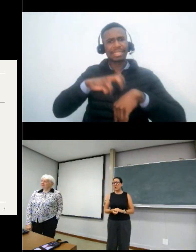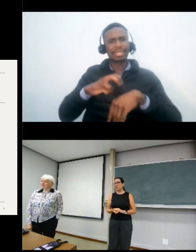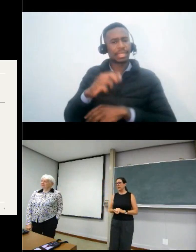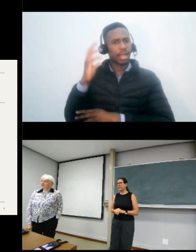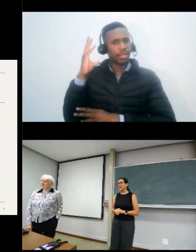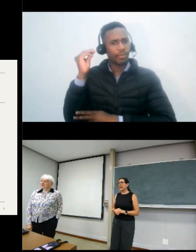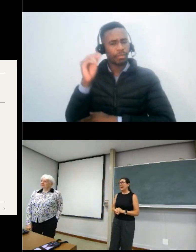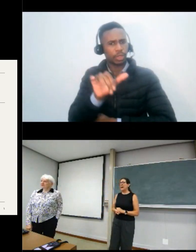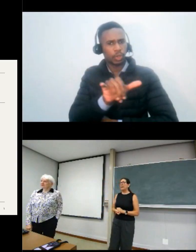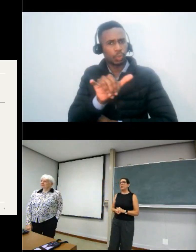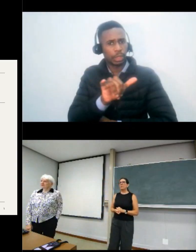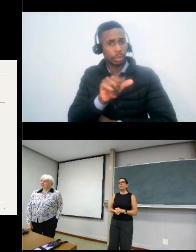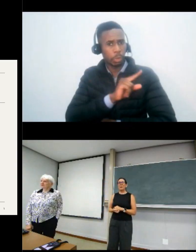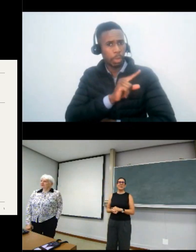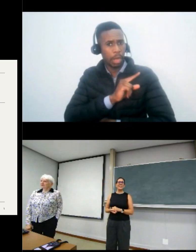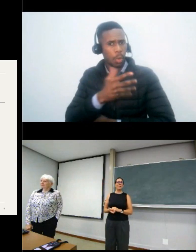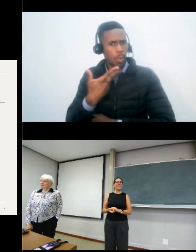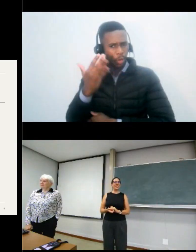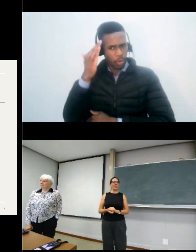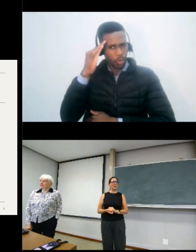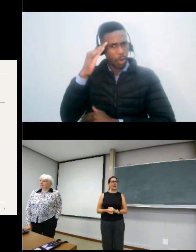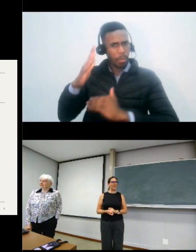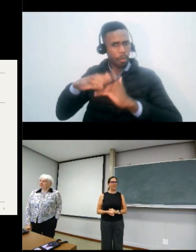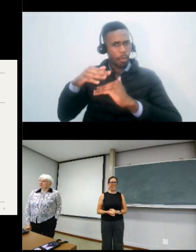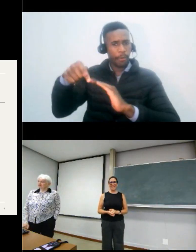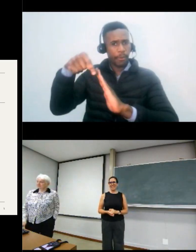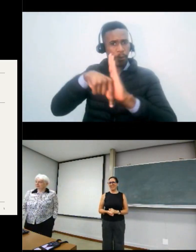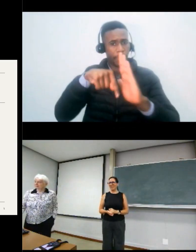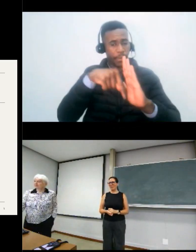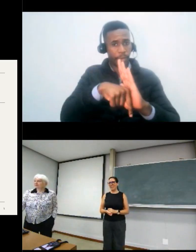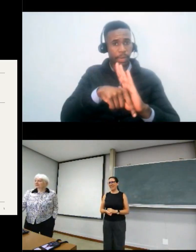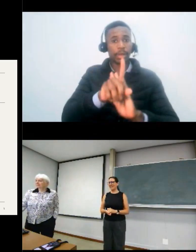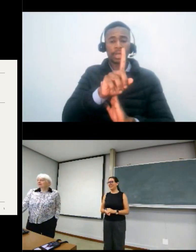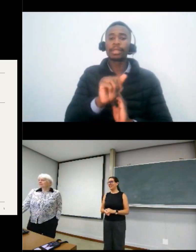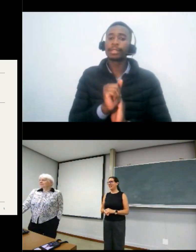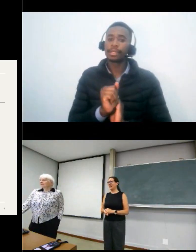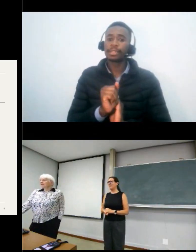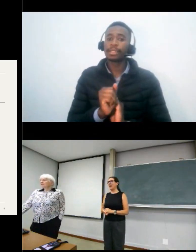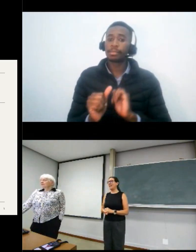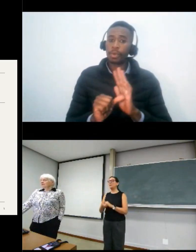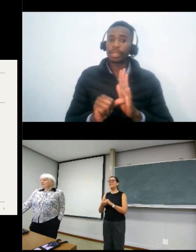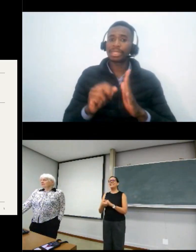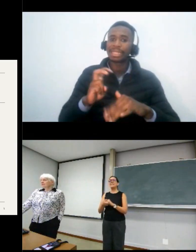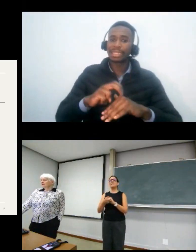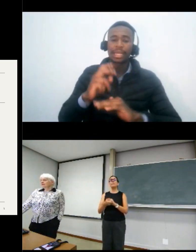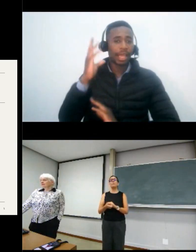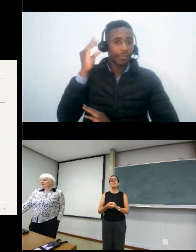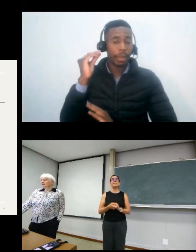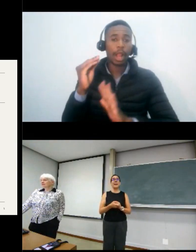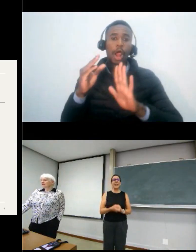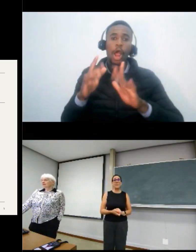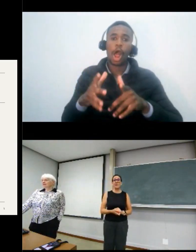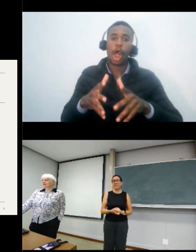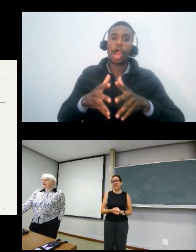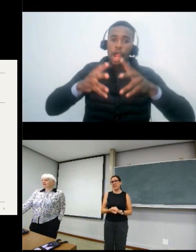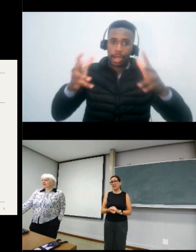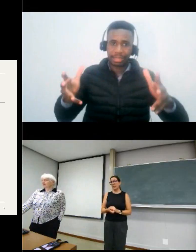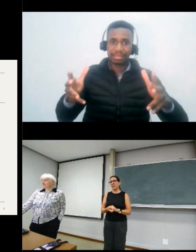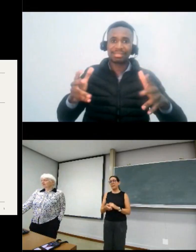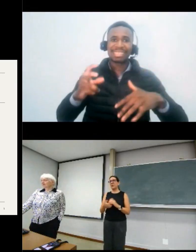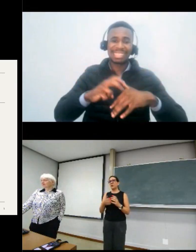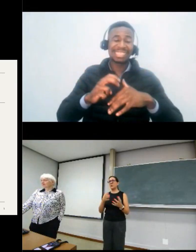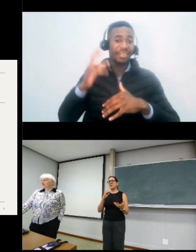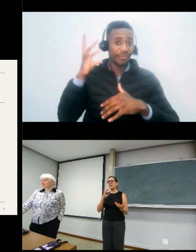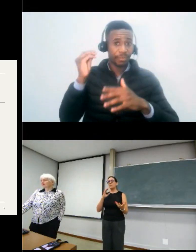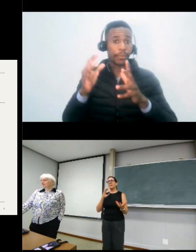this variation? Well, firstly, you need a large amount of data, right? And you need different types of